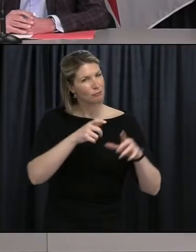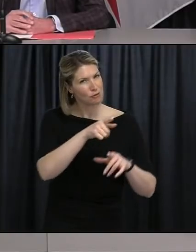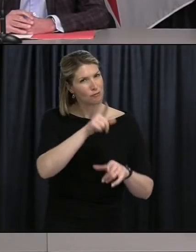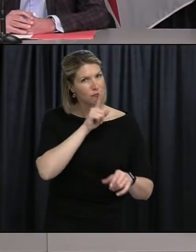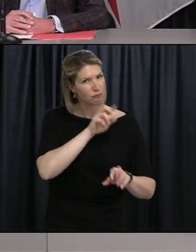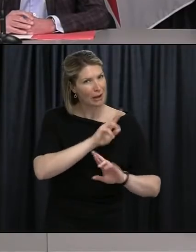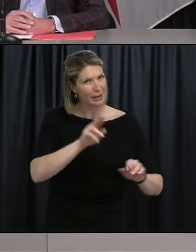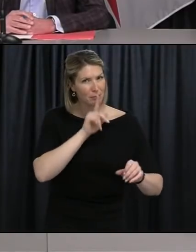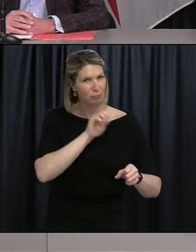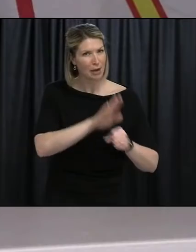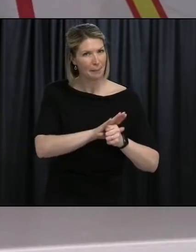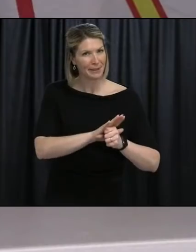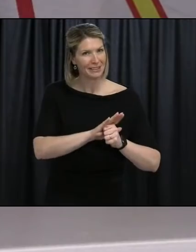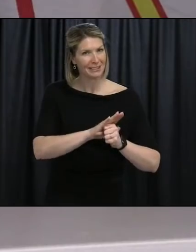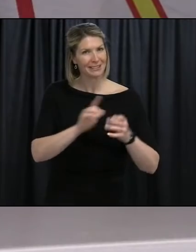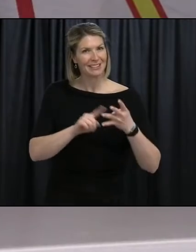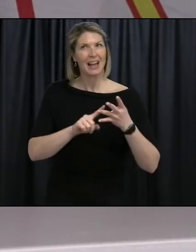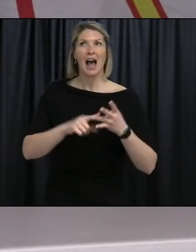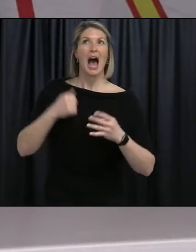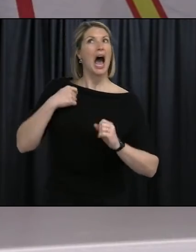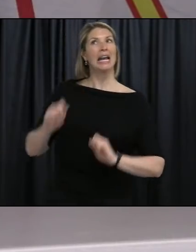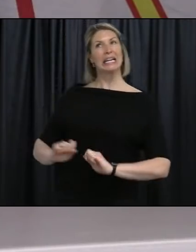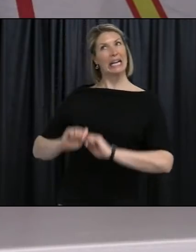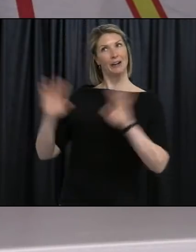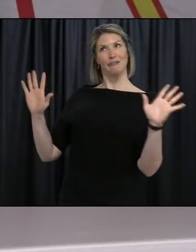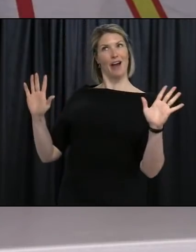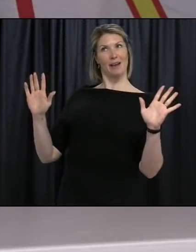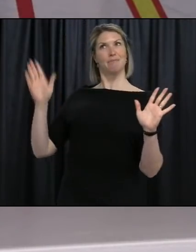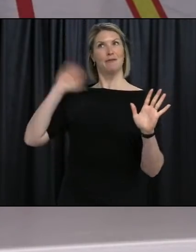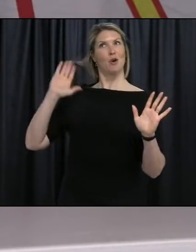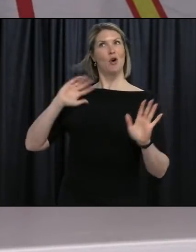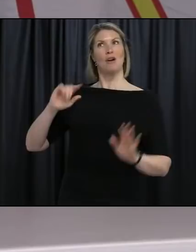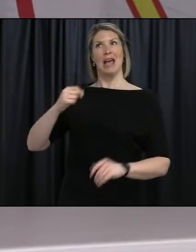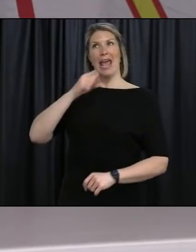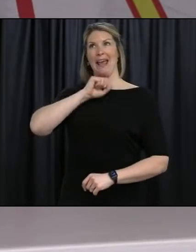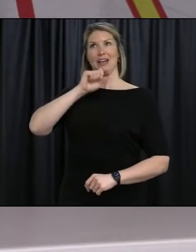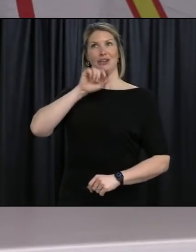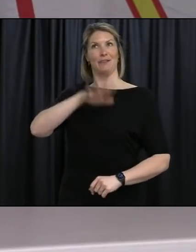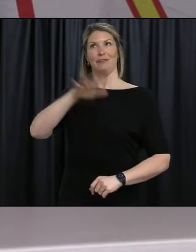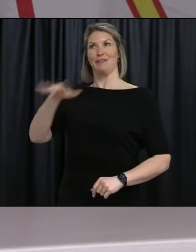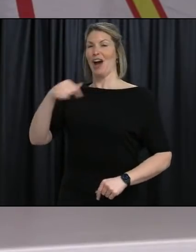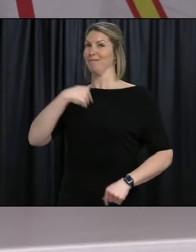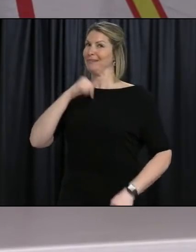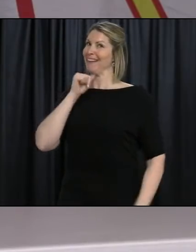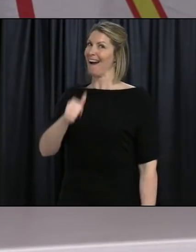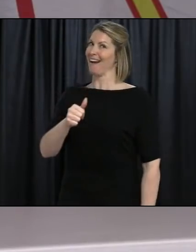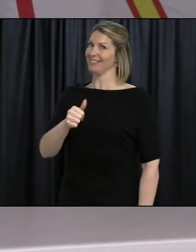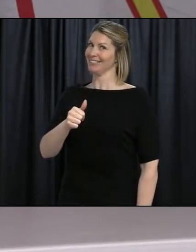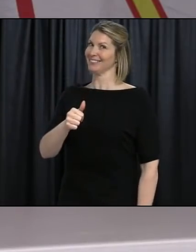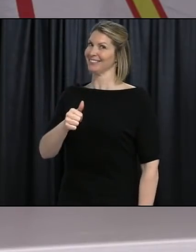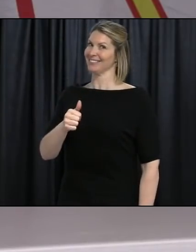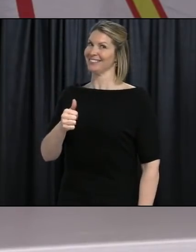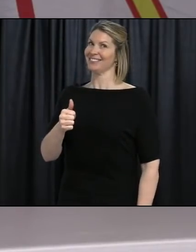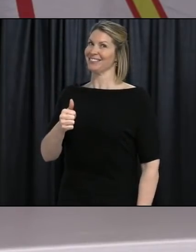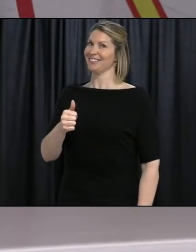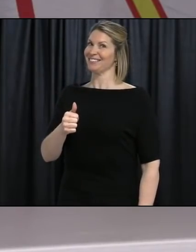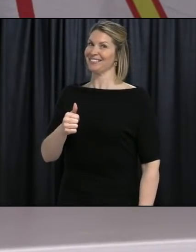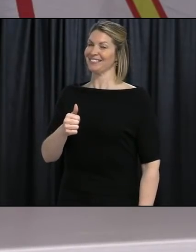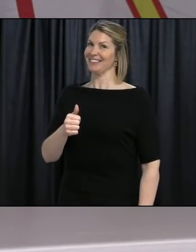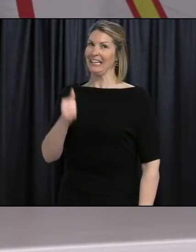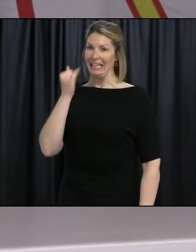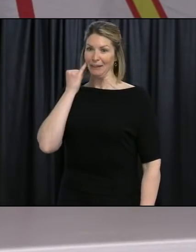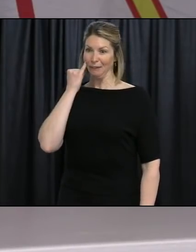So I feel I've clarified that before, that I am not. However, if I was, I would get it.